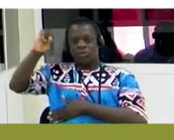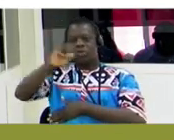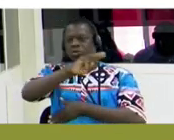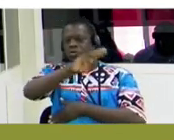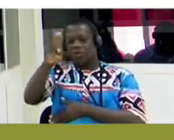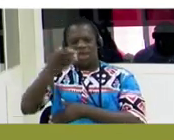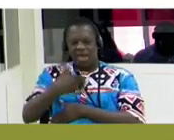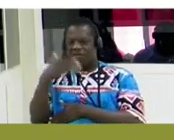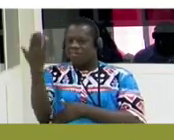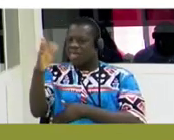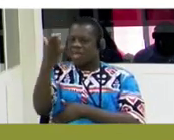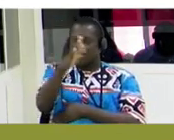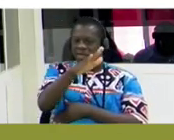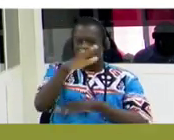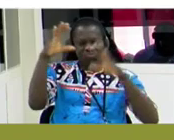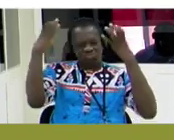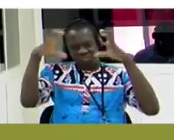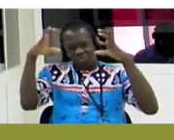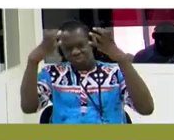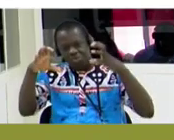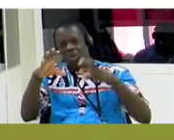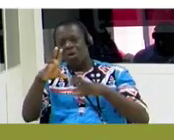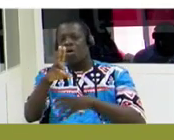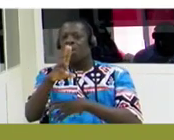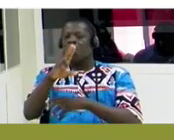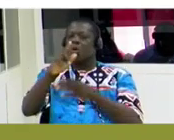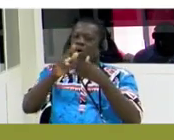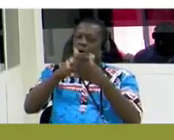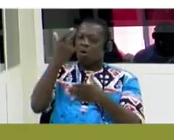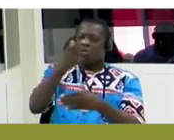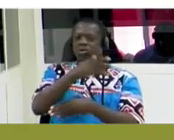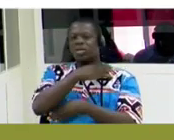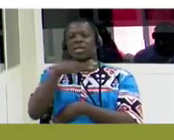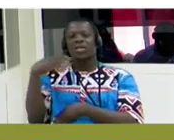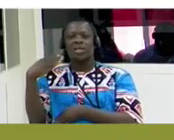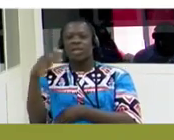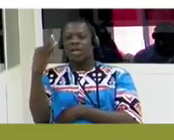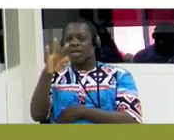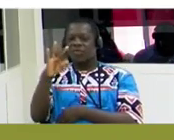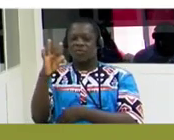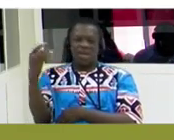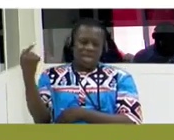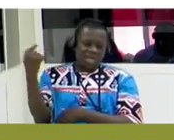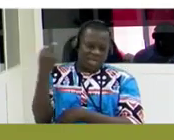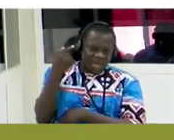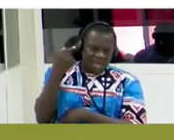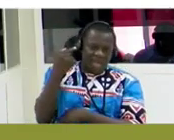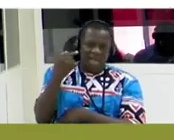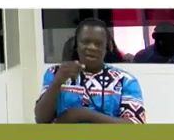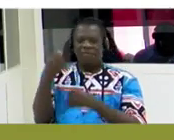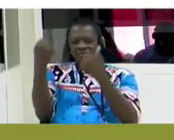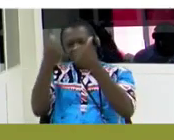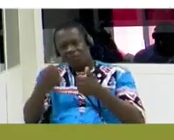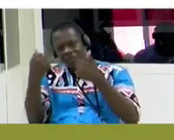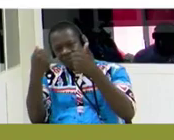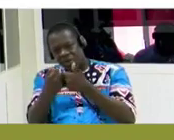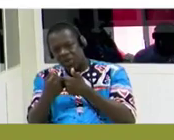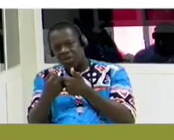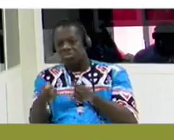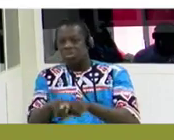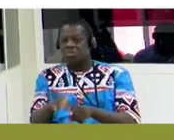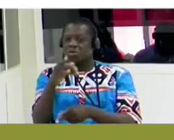problem or been killed. Because if you heard of fighting, it's to, for you to kill me or I kill you, or you